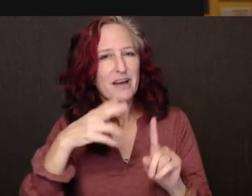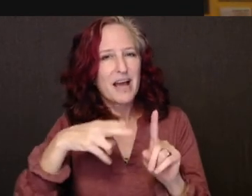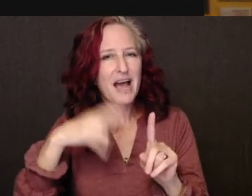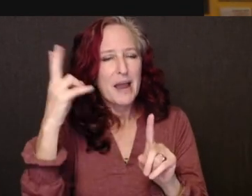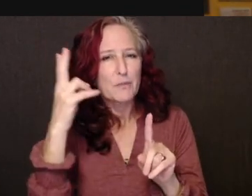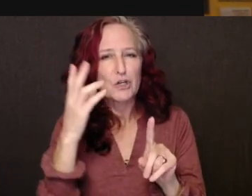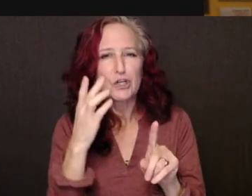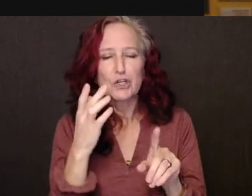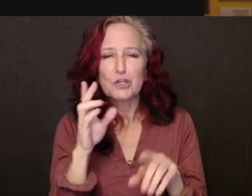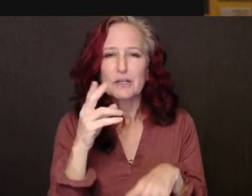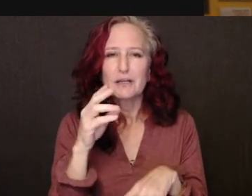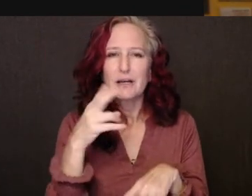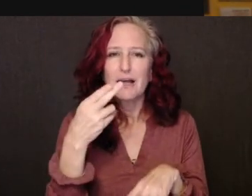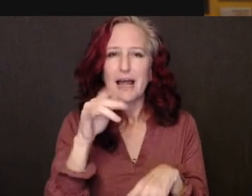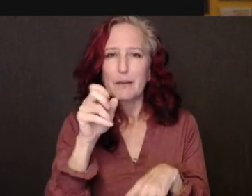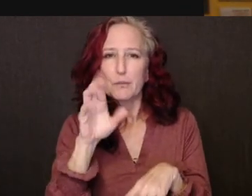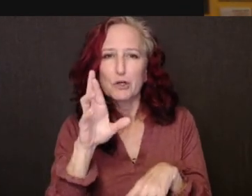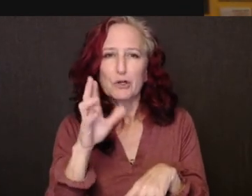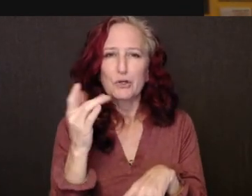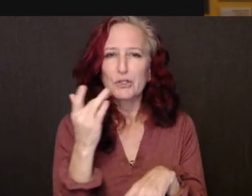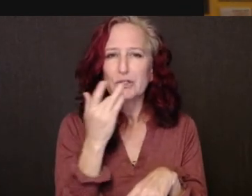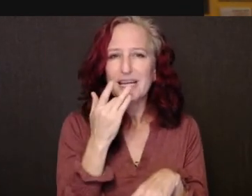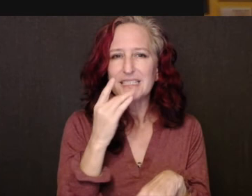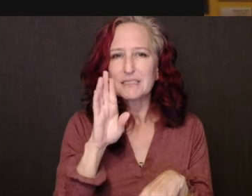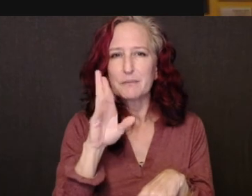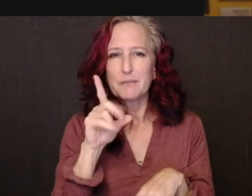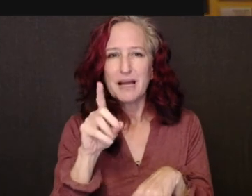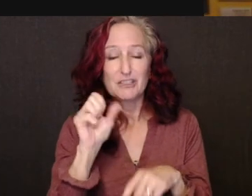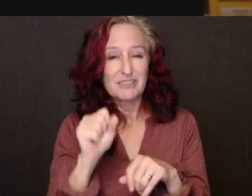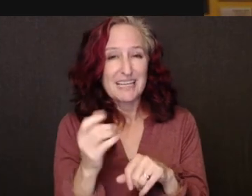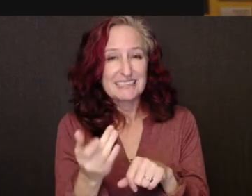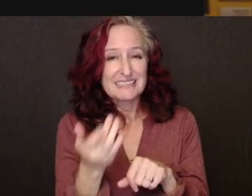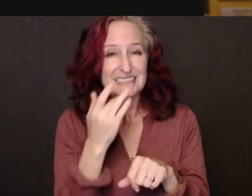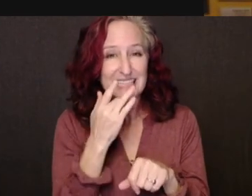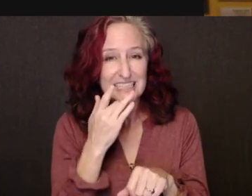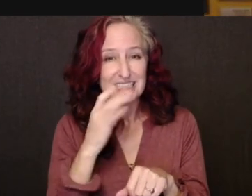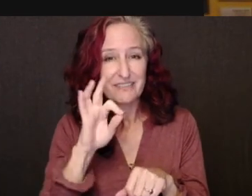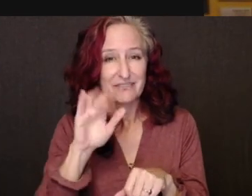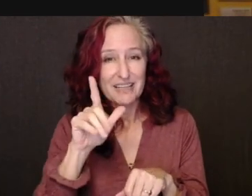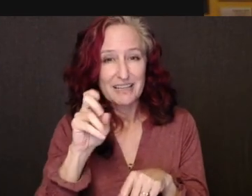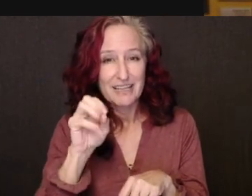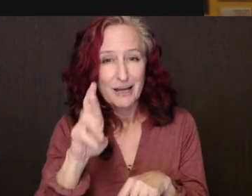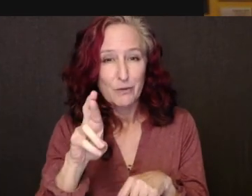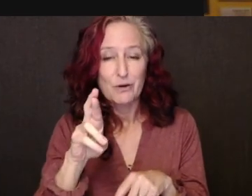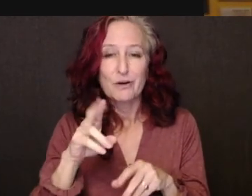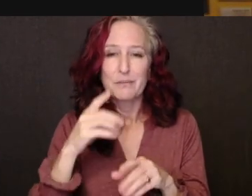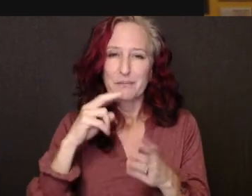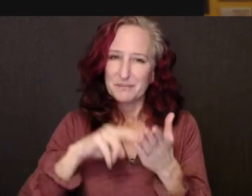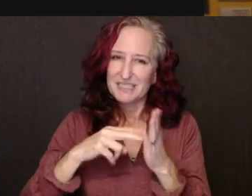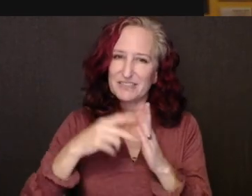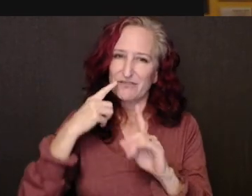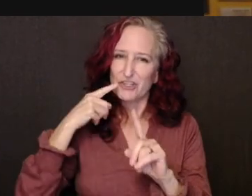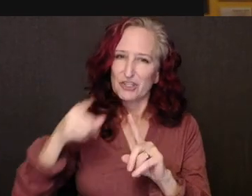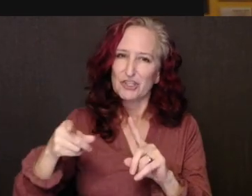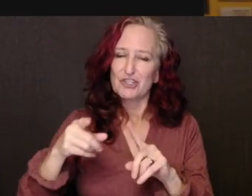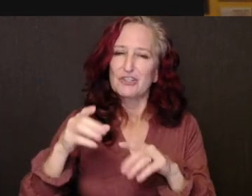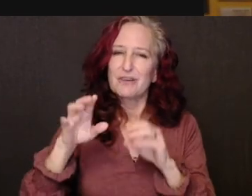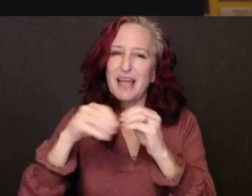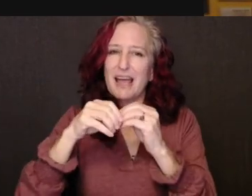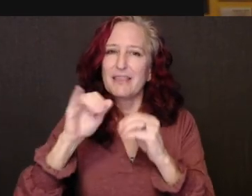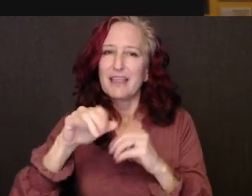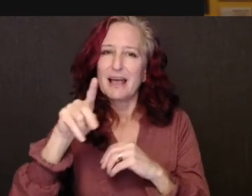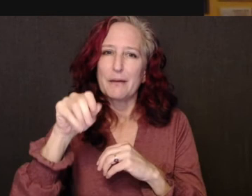And then the other interesting thing too was that she likes using a whole wheat pastry flour. She actually has really